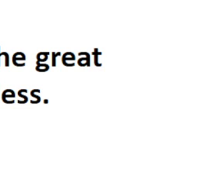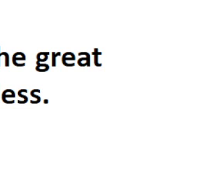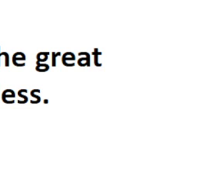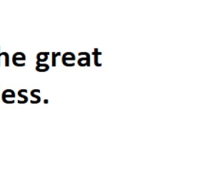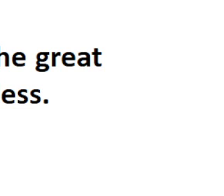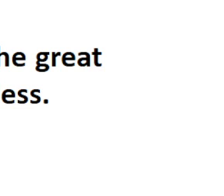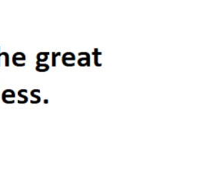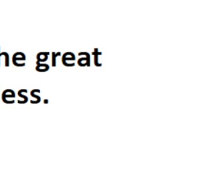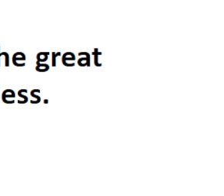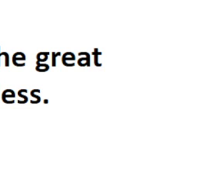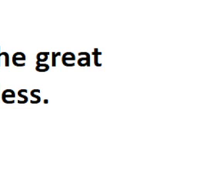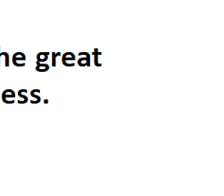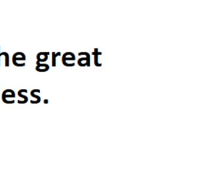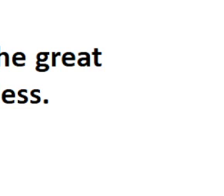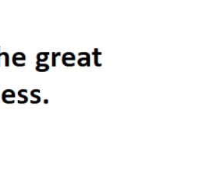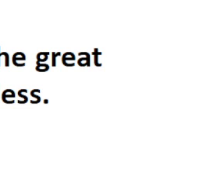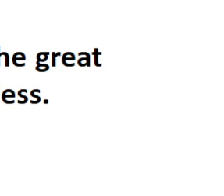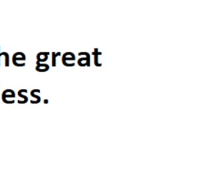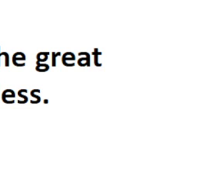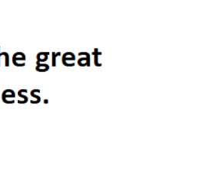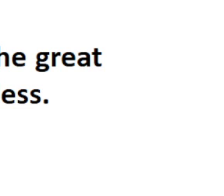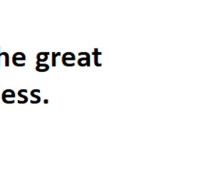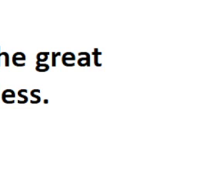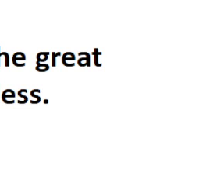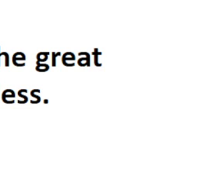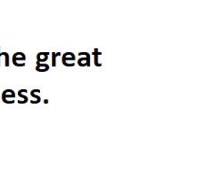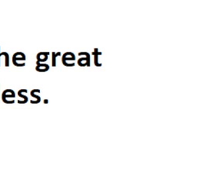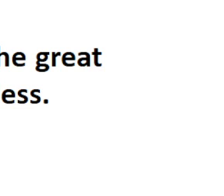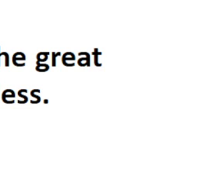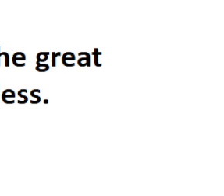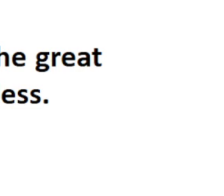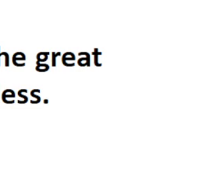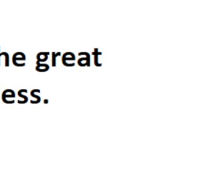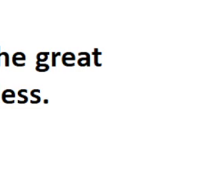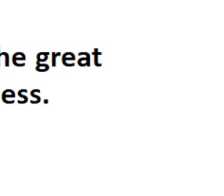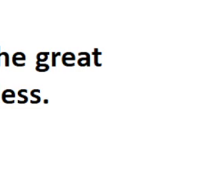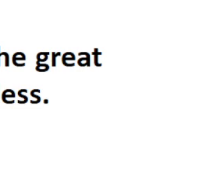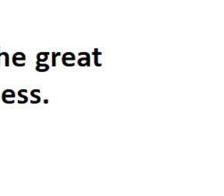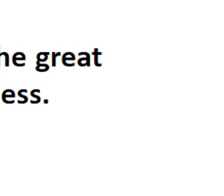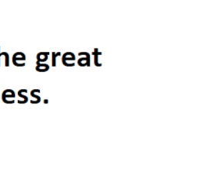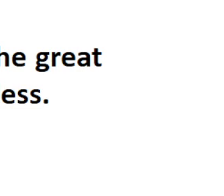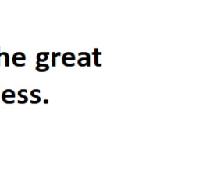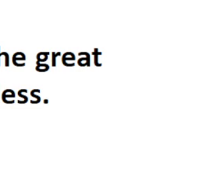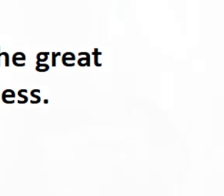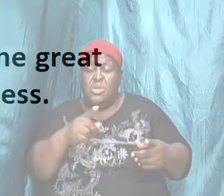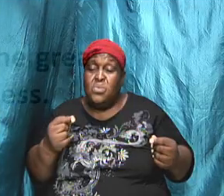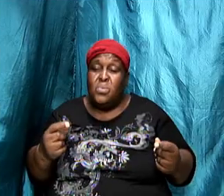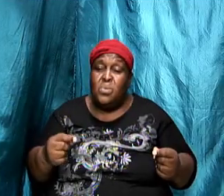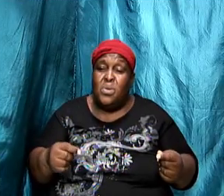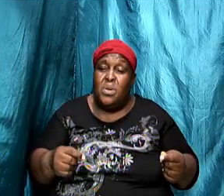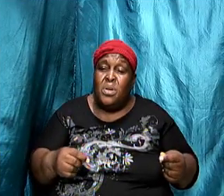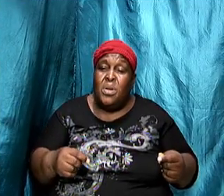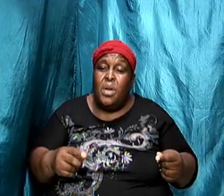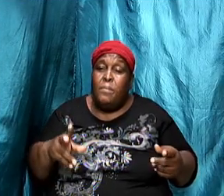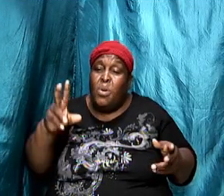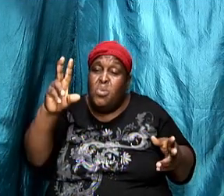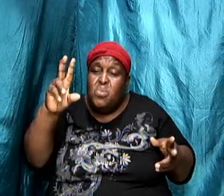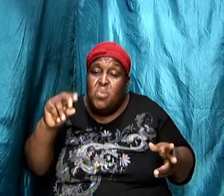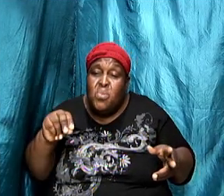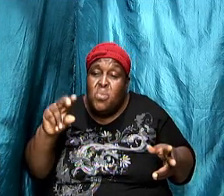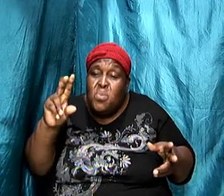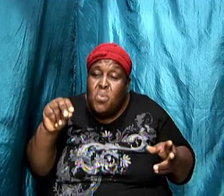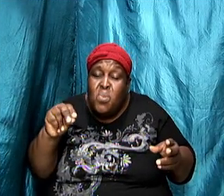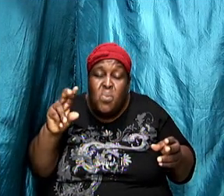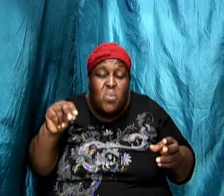they preach the word and they preach a certain doctrine and they do the things that we do but then there is the absence of that zeal